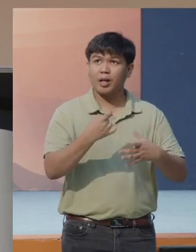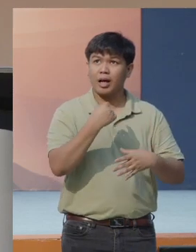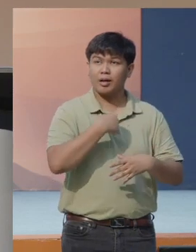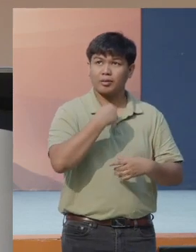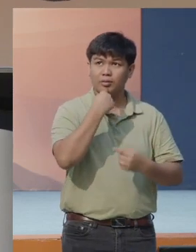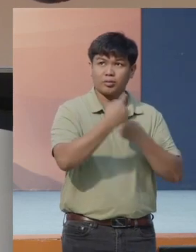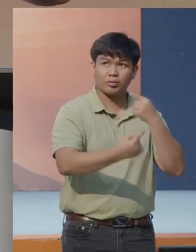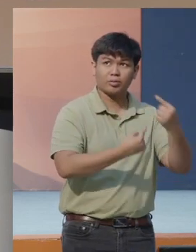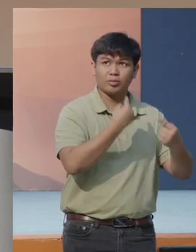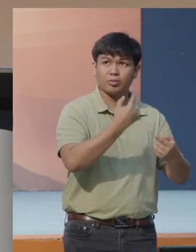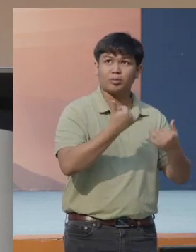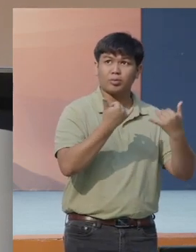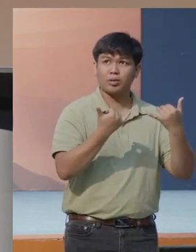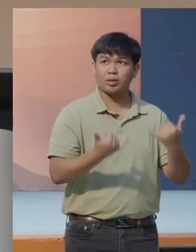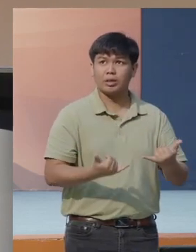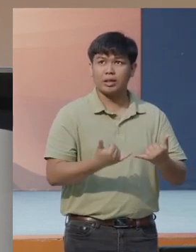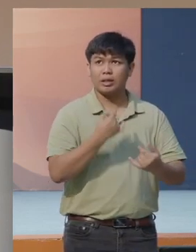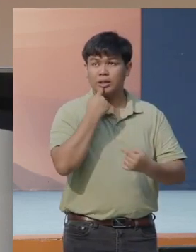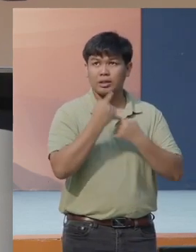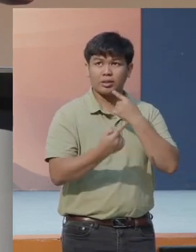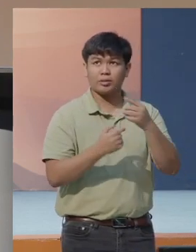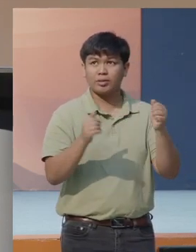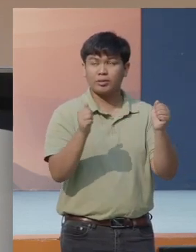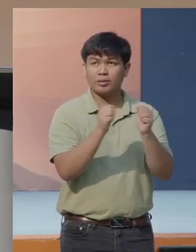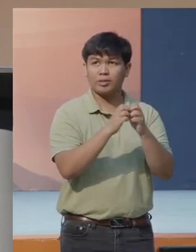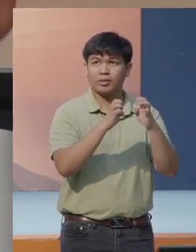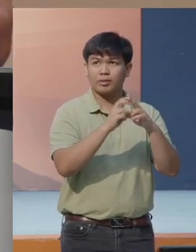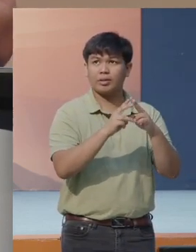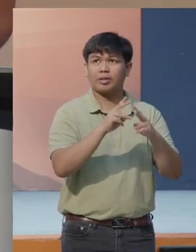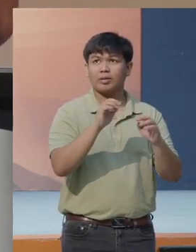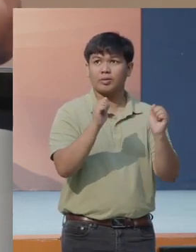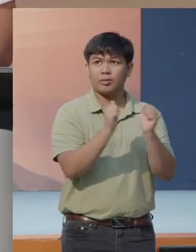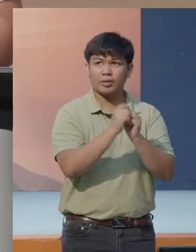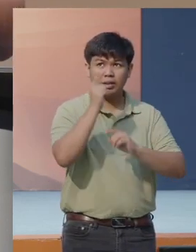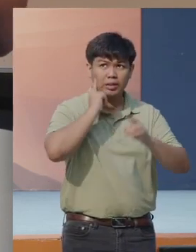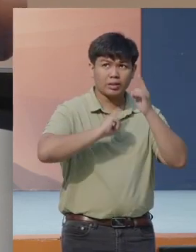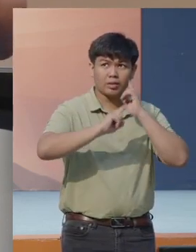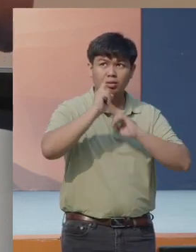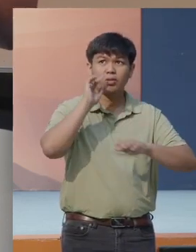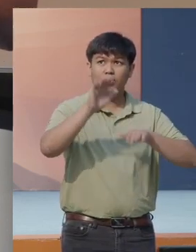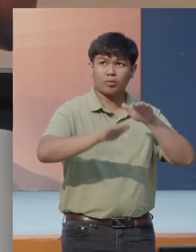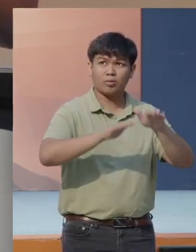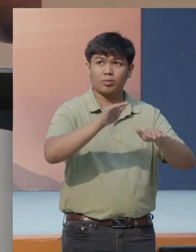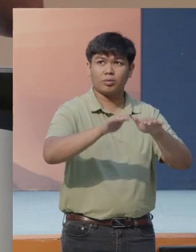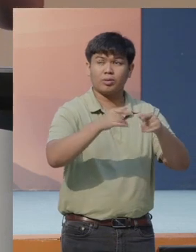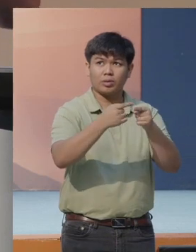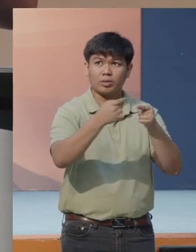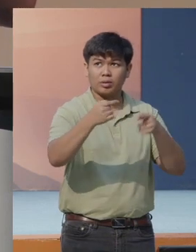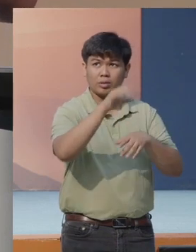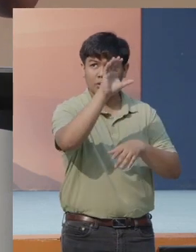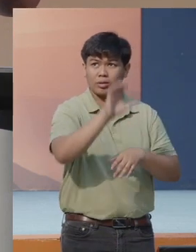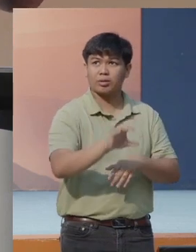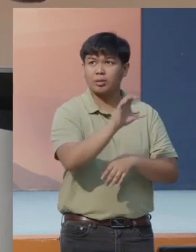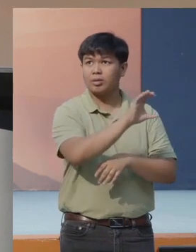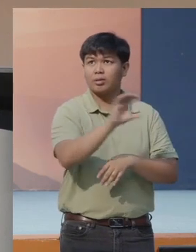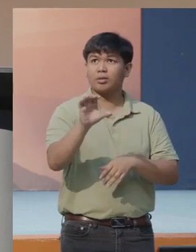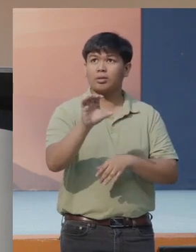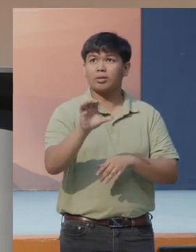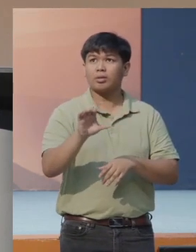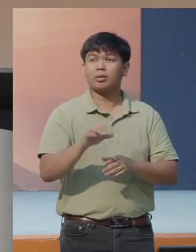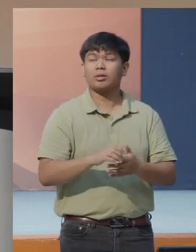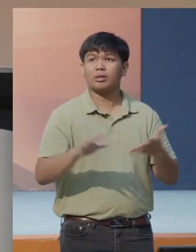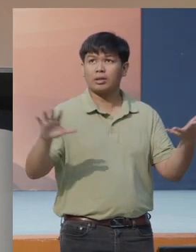whom I have often told you, and now tell you even with tears, walk as enemies of the cross of Christ.